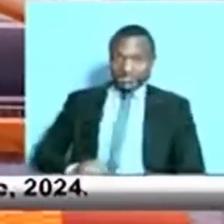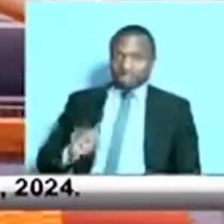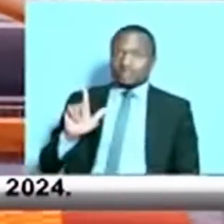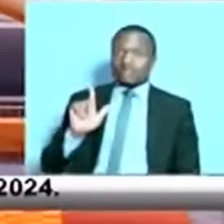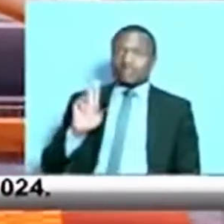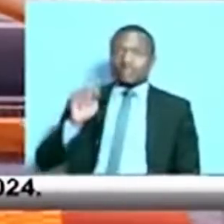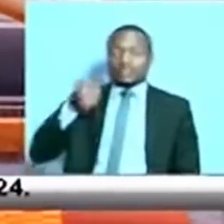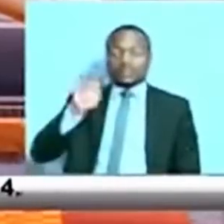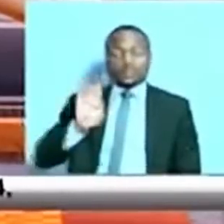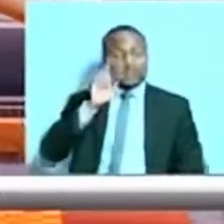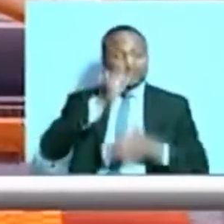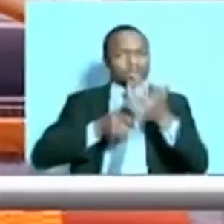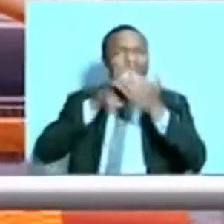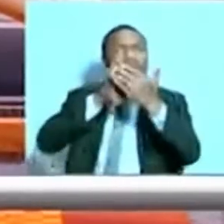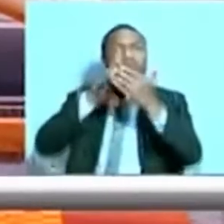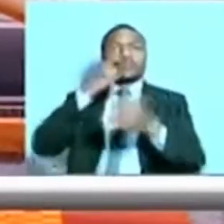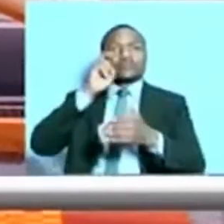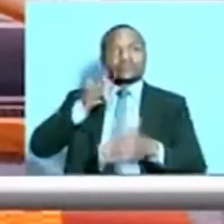is your point of order?